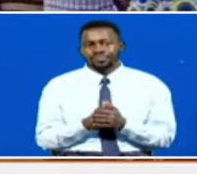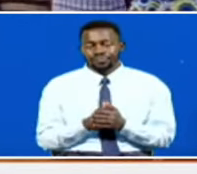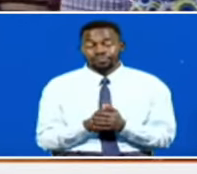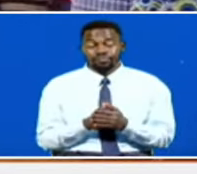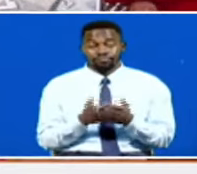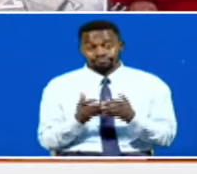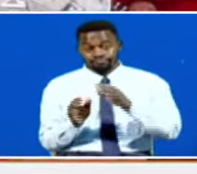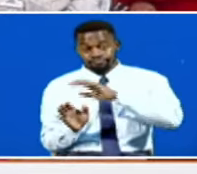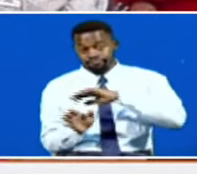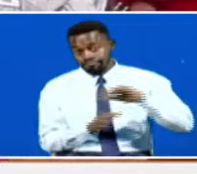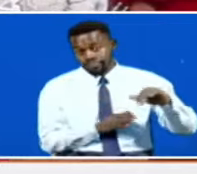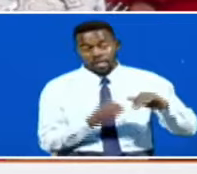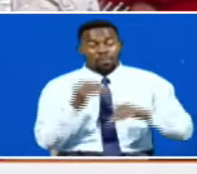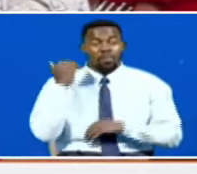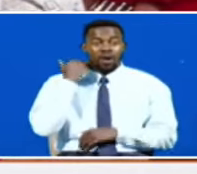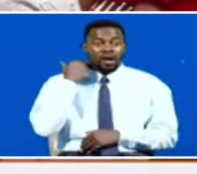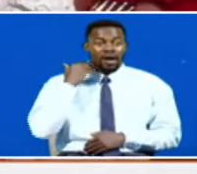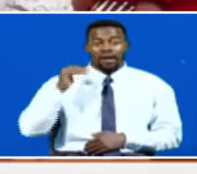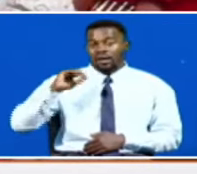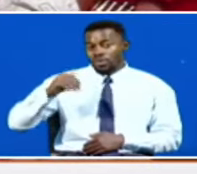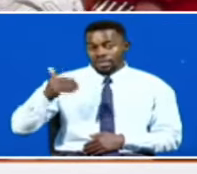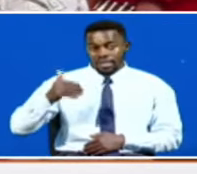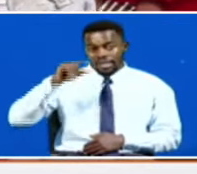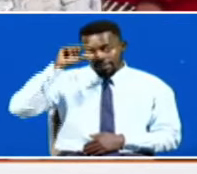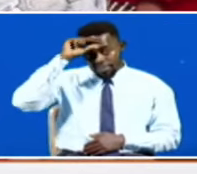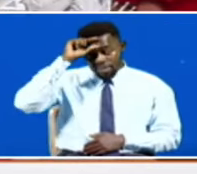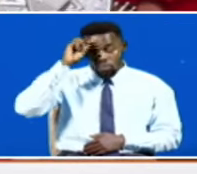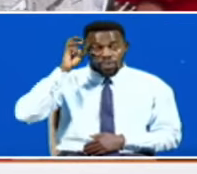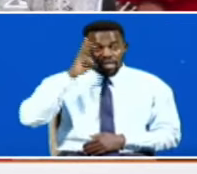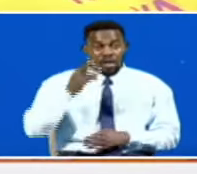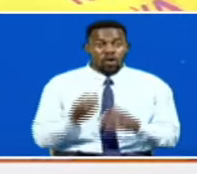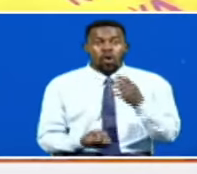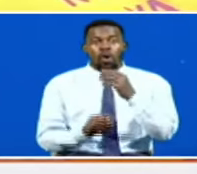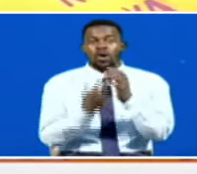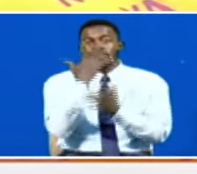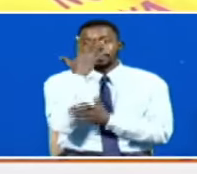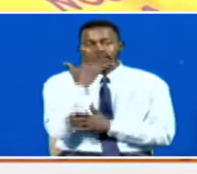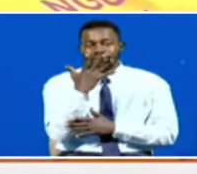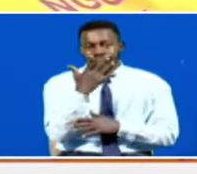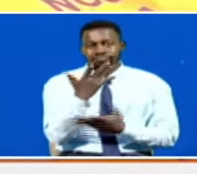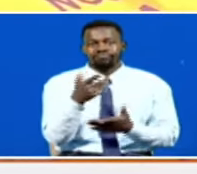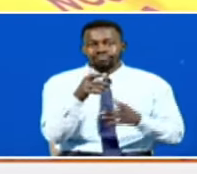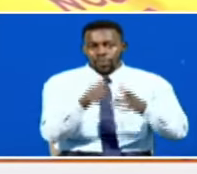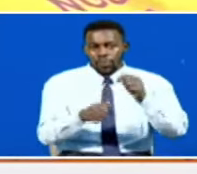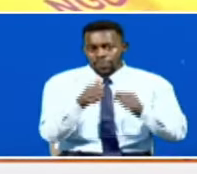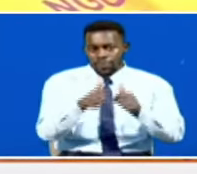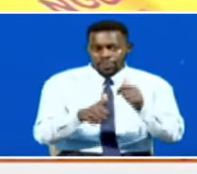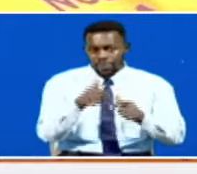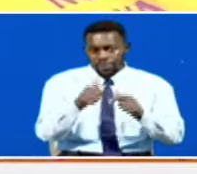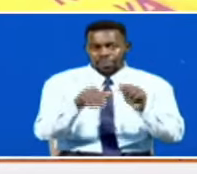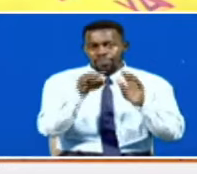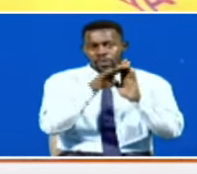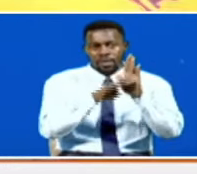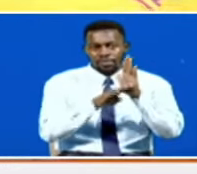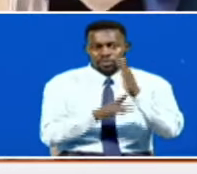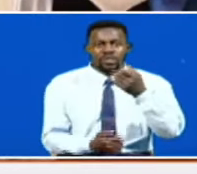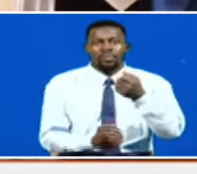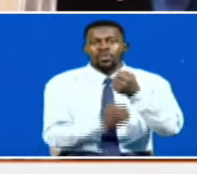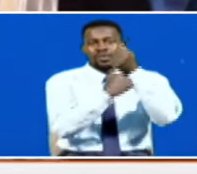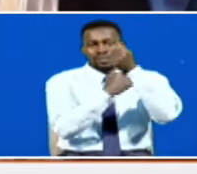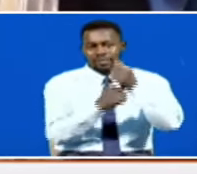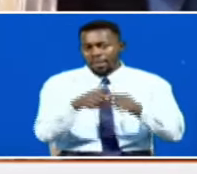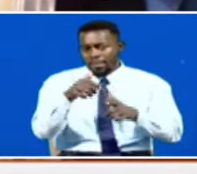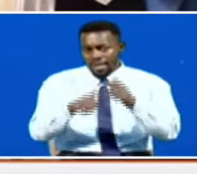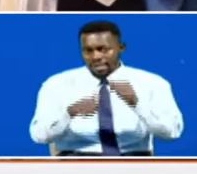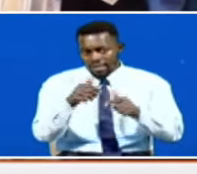Murang'a County, the government will be launching a dairy farmers program dubbed Inua Mkulima to support dairy farmers'